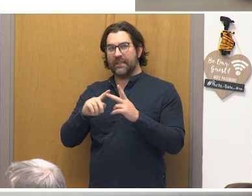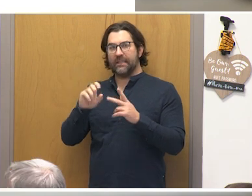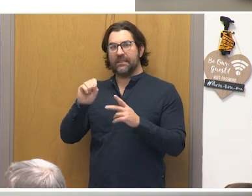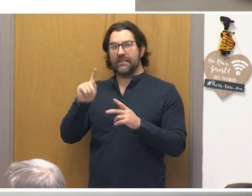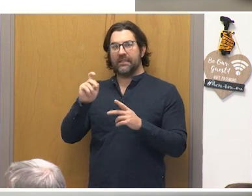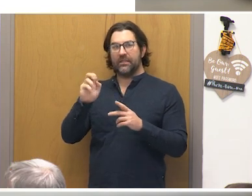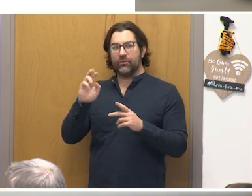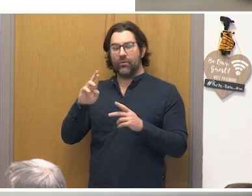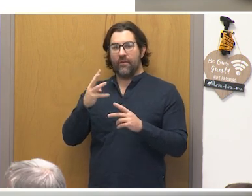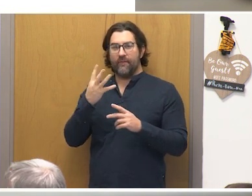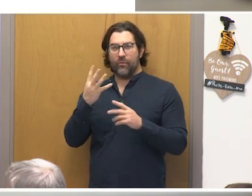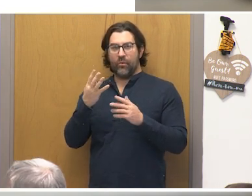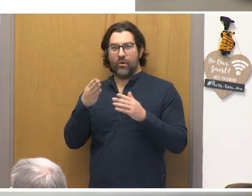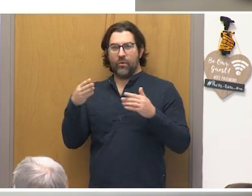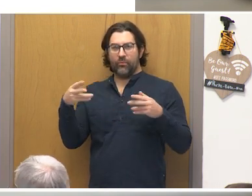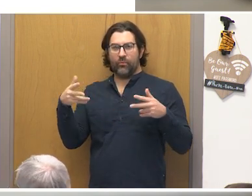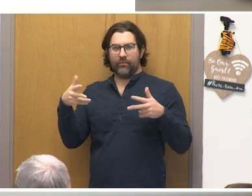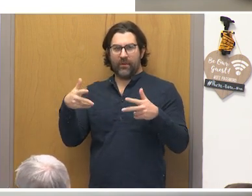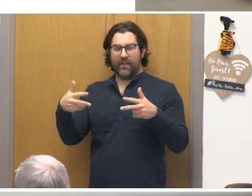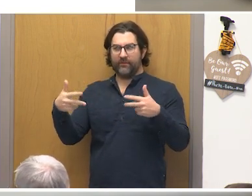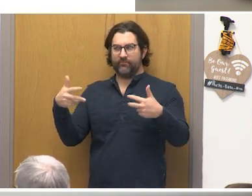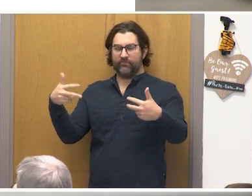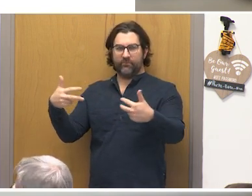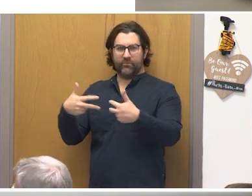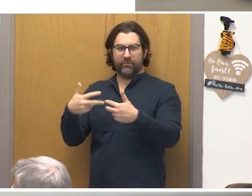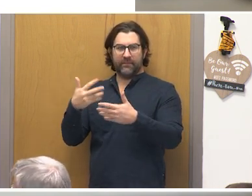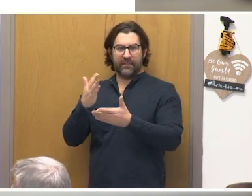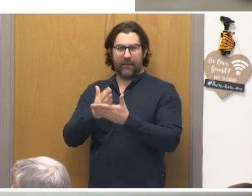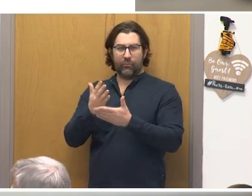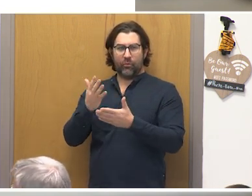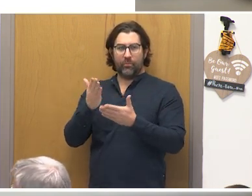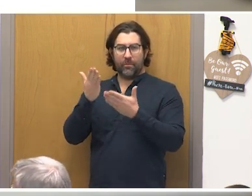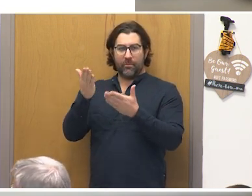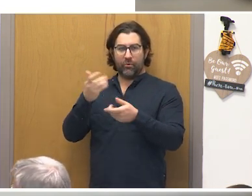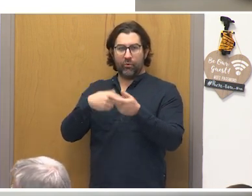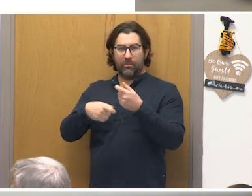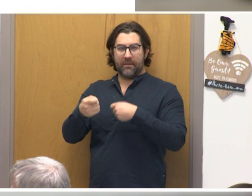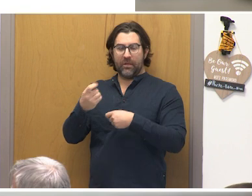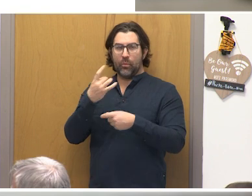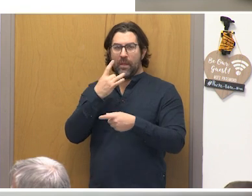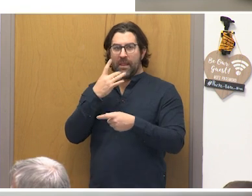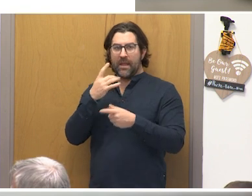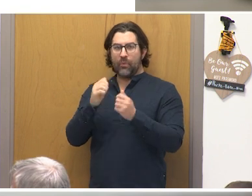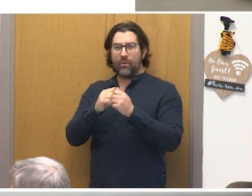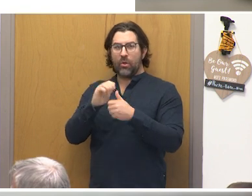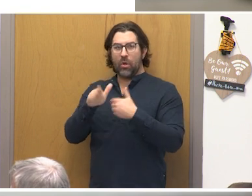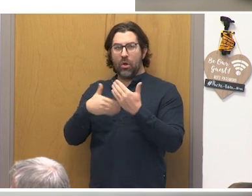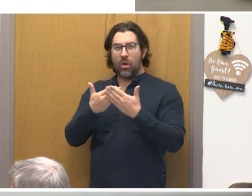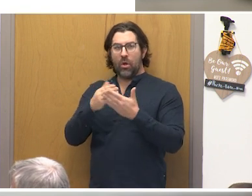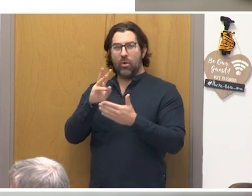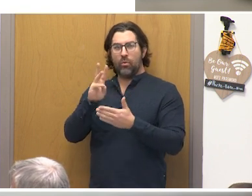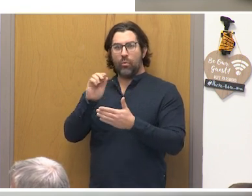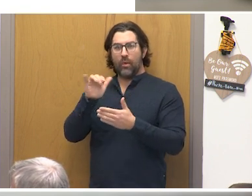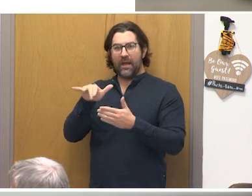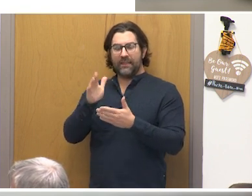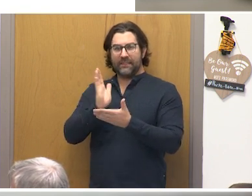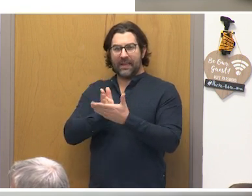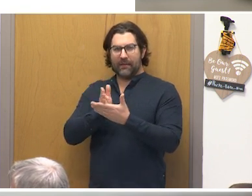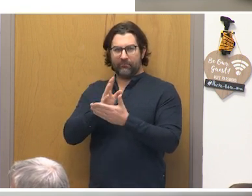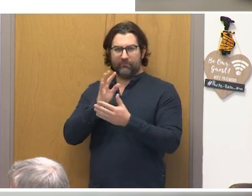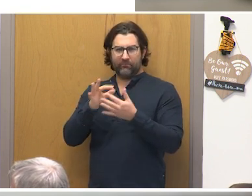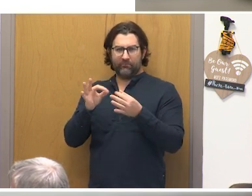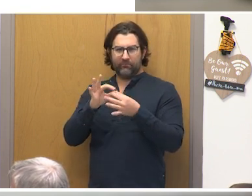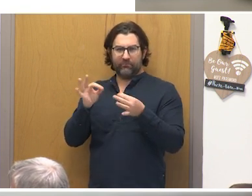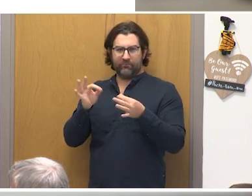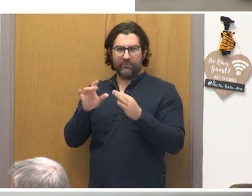control, four-way stops. So we are proposing to replace the signal at Braddock with an all-way stop. We'll talk more about that later. And